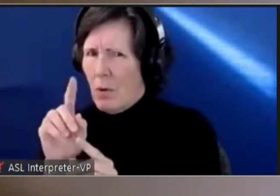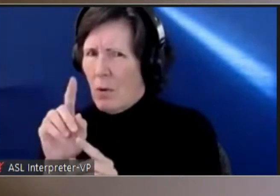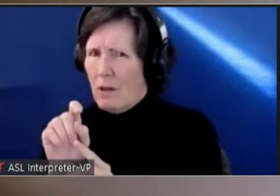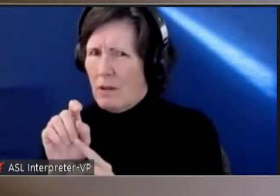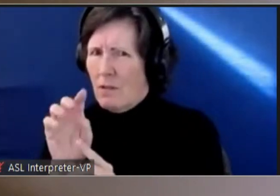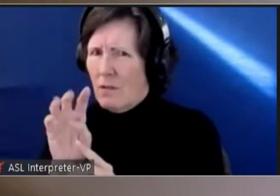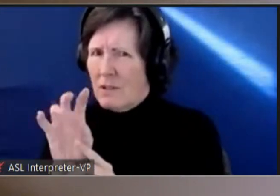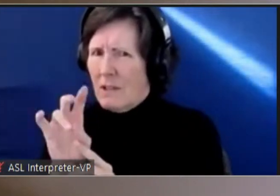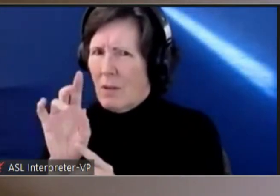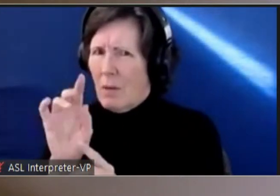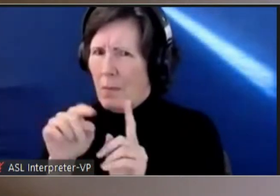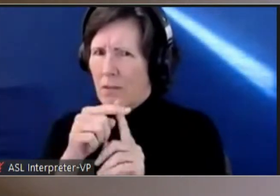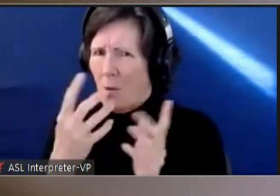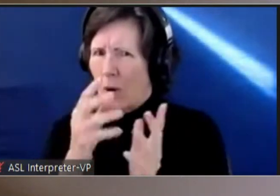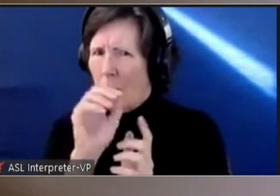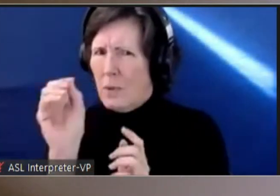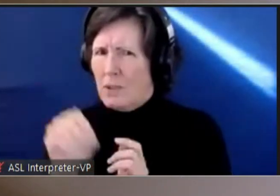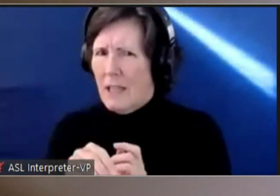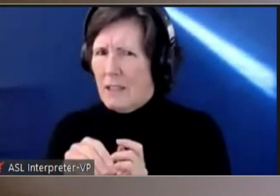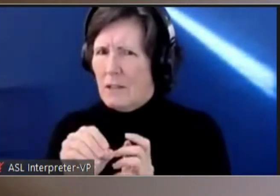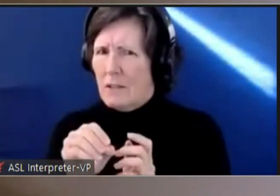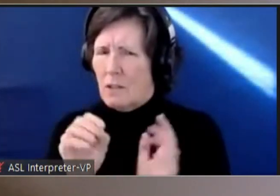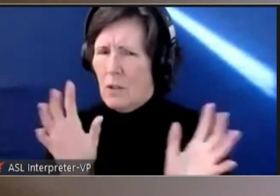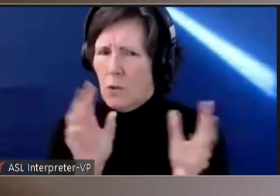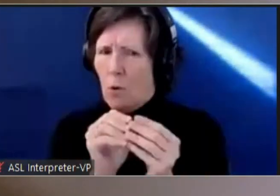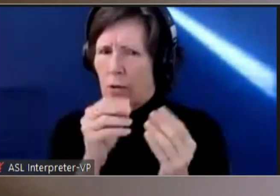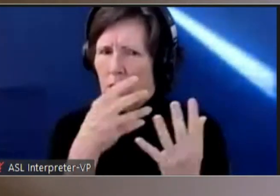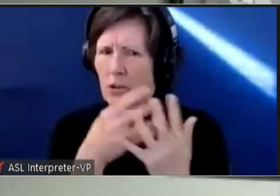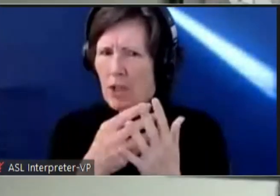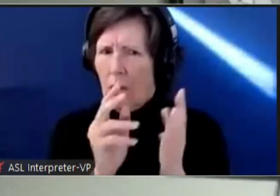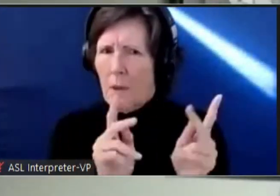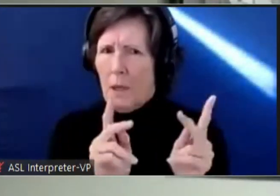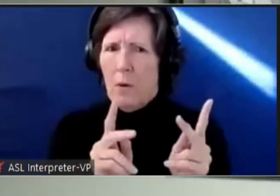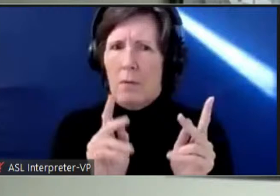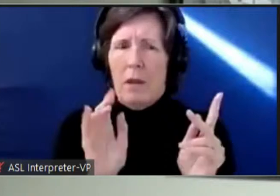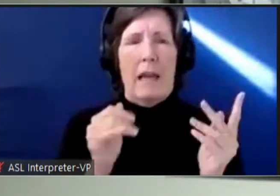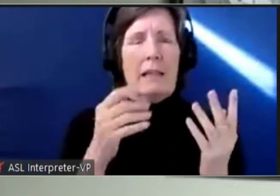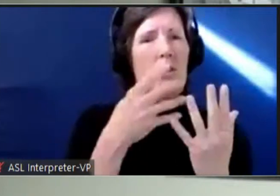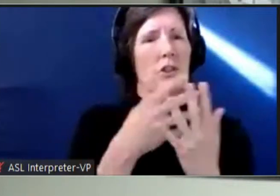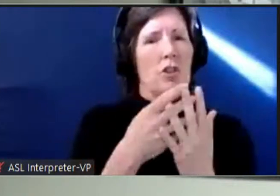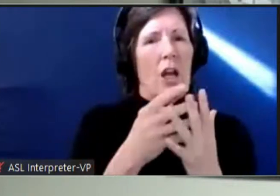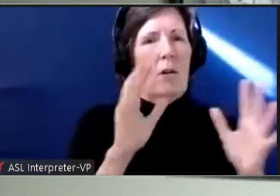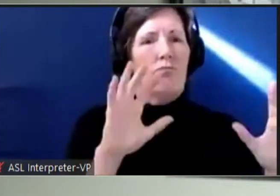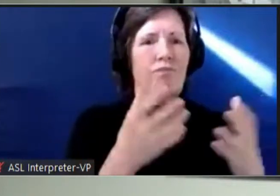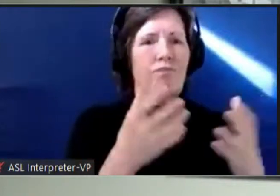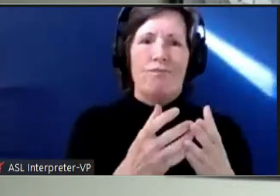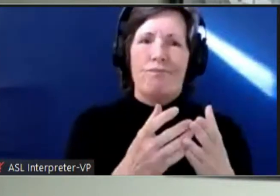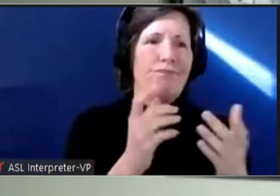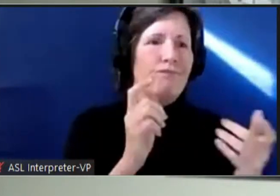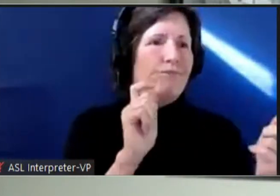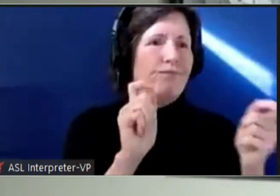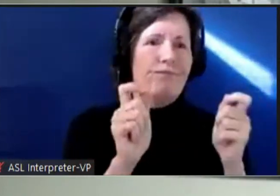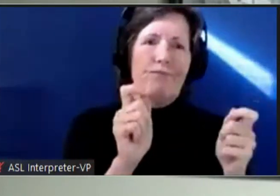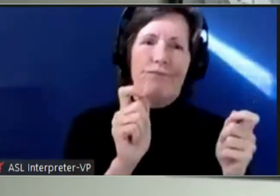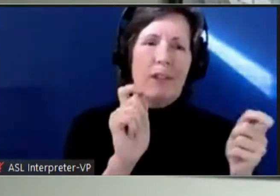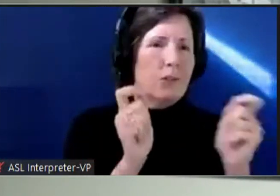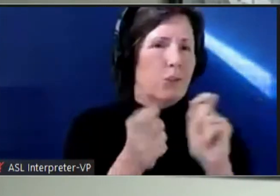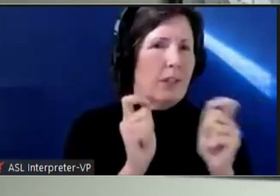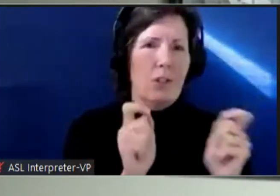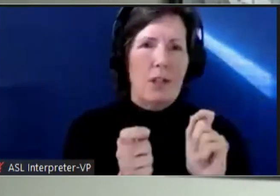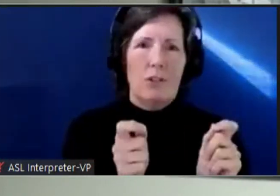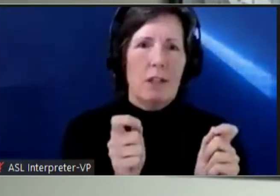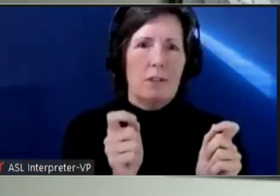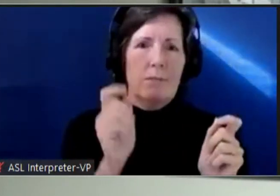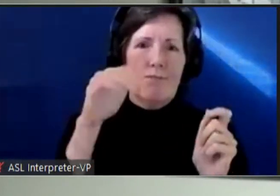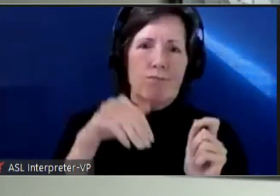147 positive is what percentage of the total jail occupants? The jail population changes from time to time, but